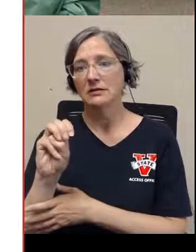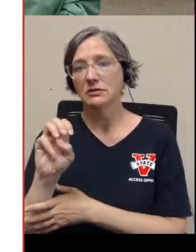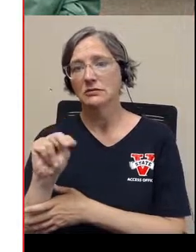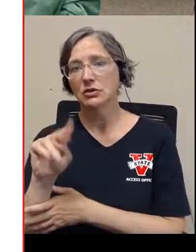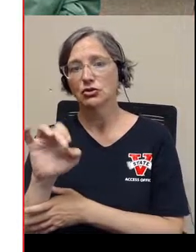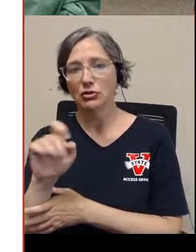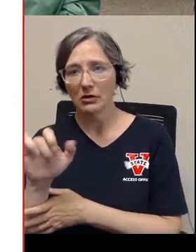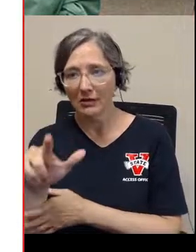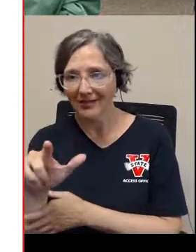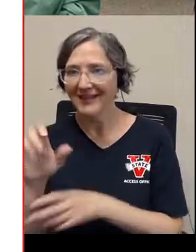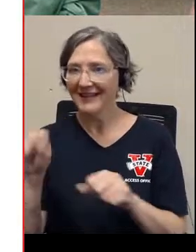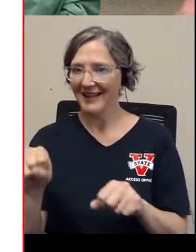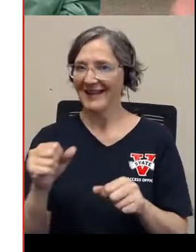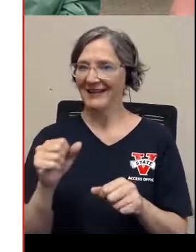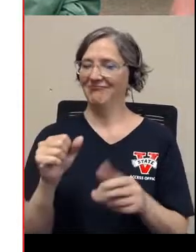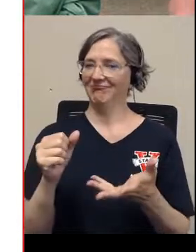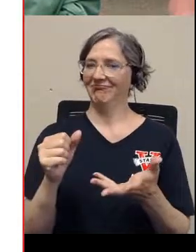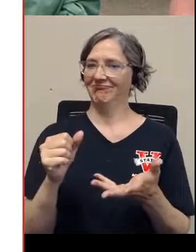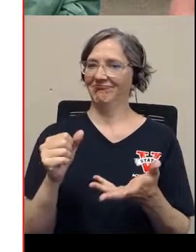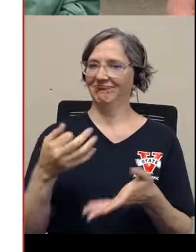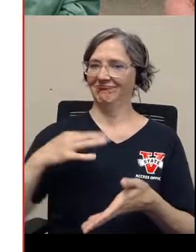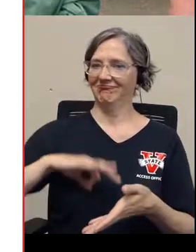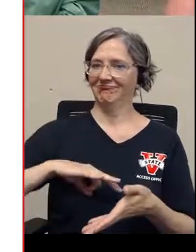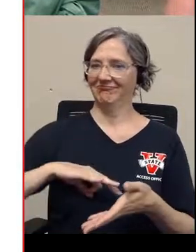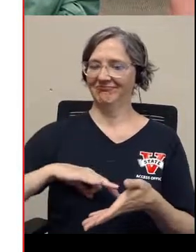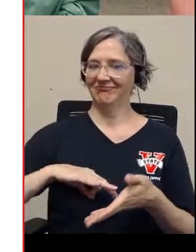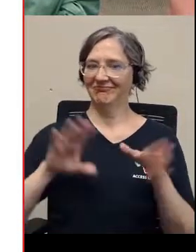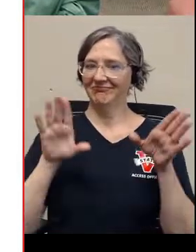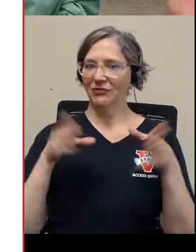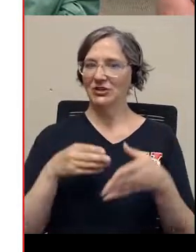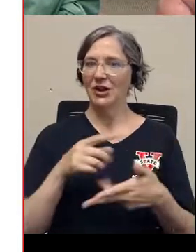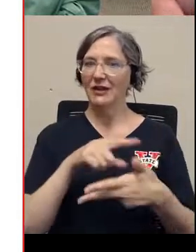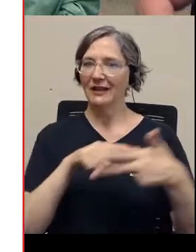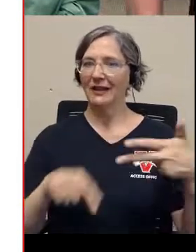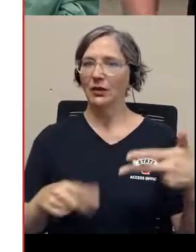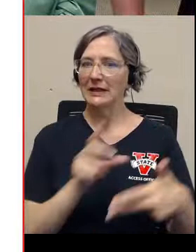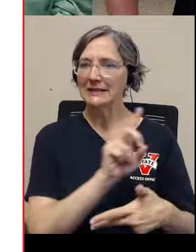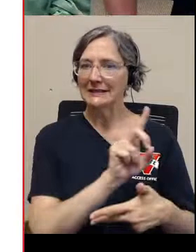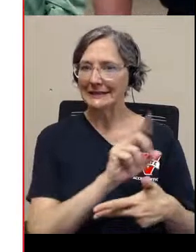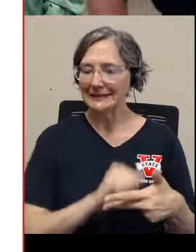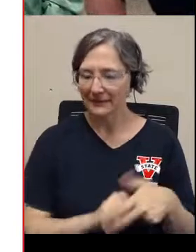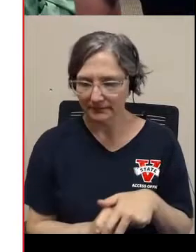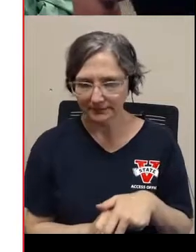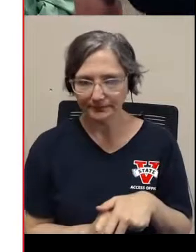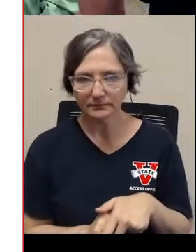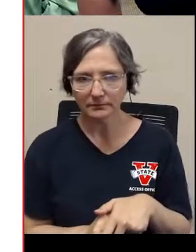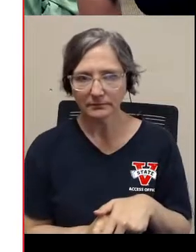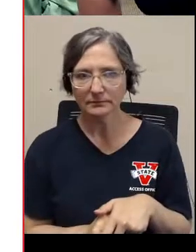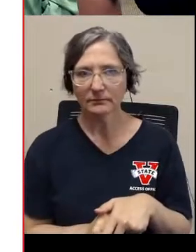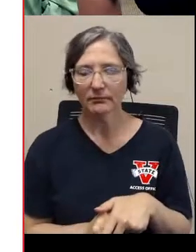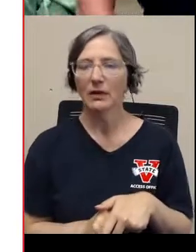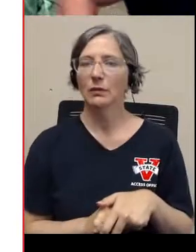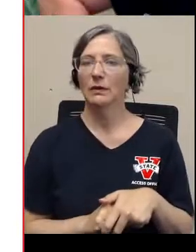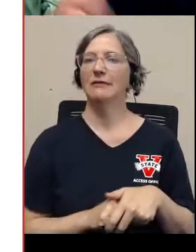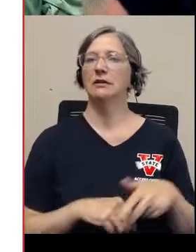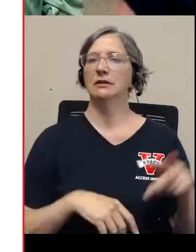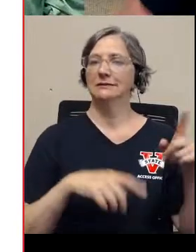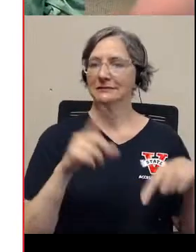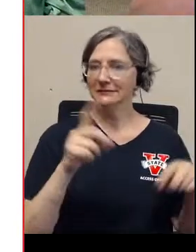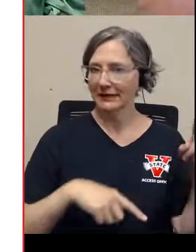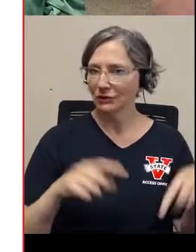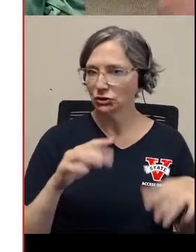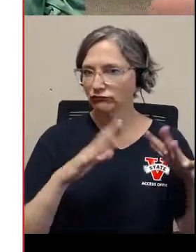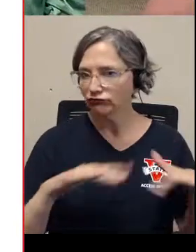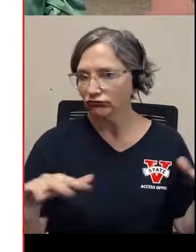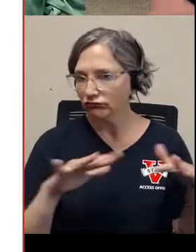our 3Ds. So if when we've got our diverse learners, our divergent